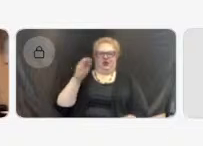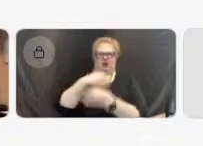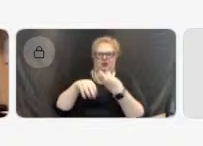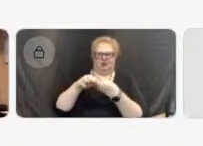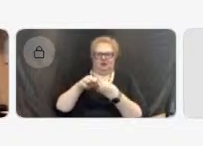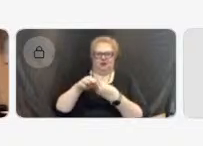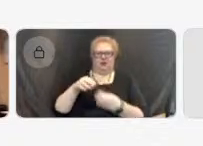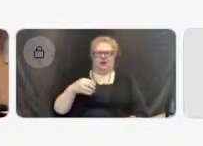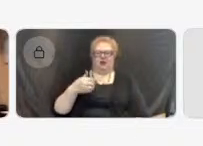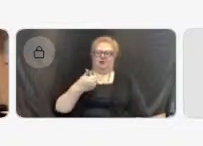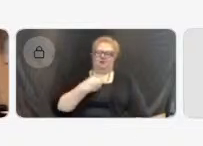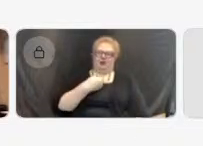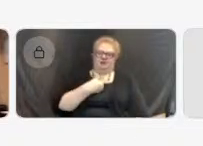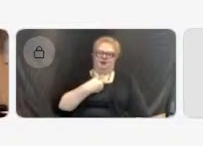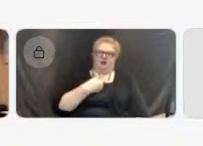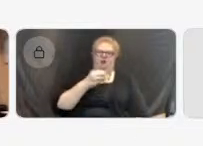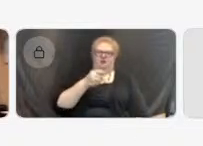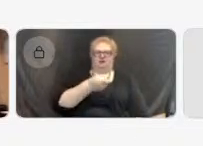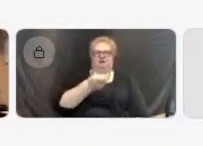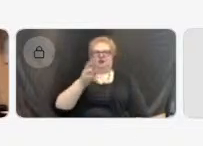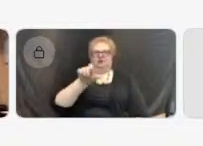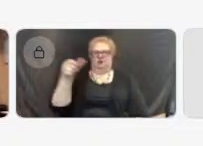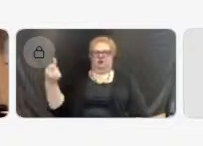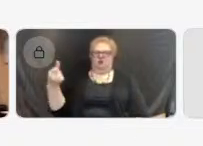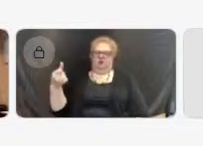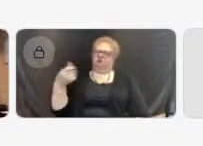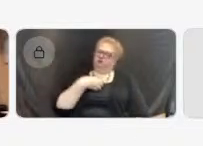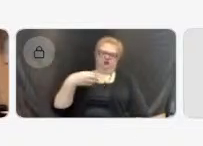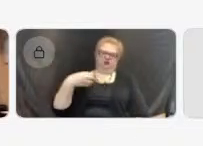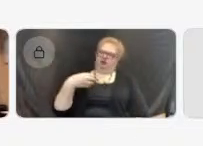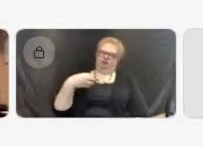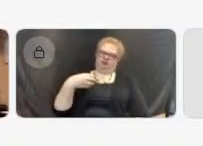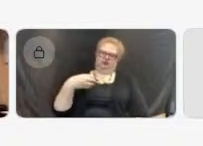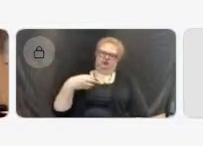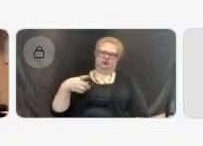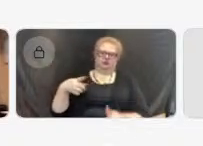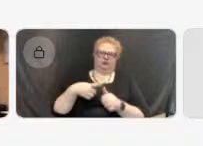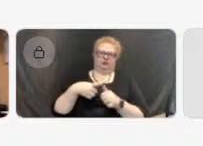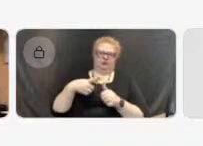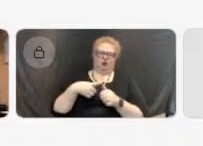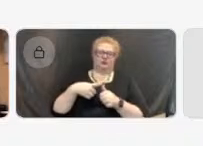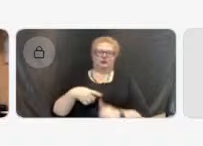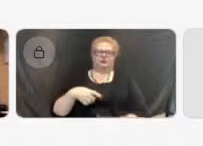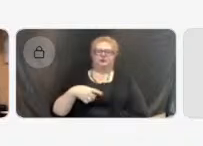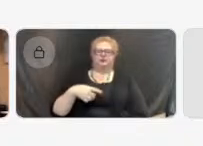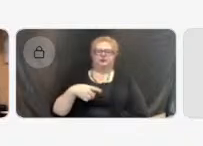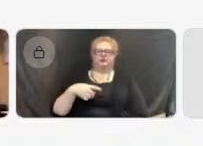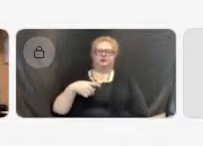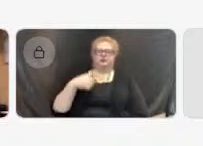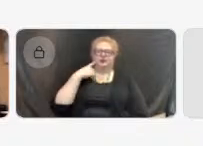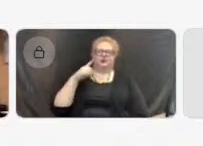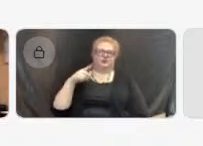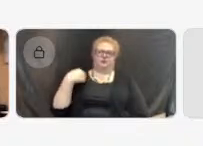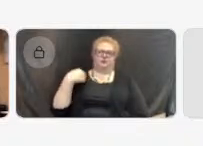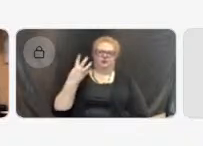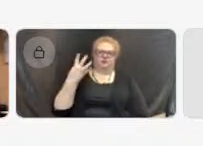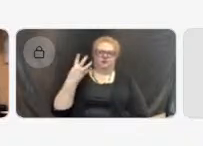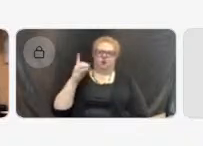I and several others do object to that. I wanted to first say that for over 4 decades,